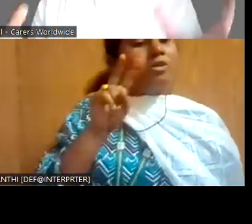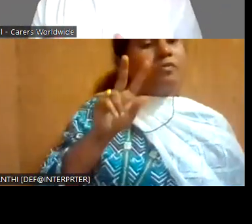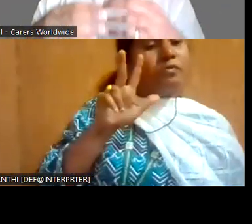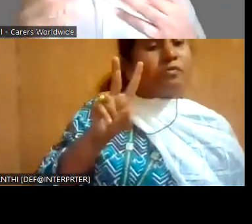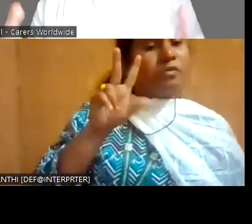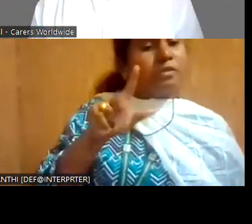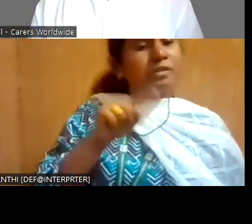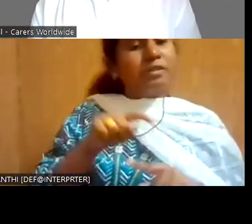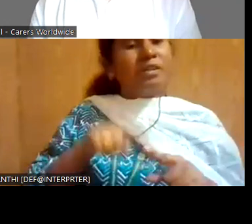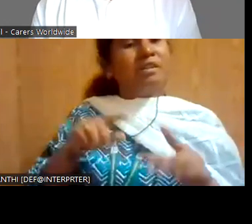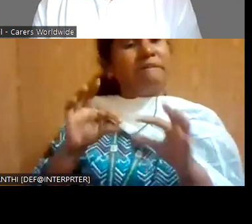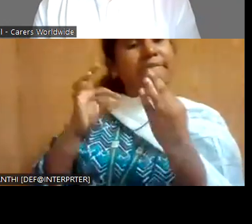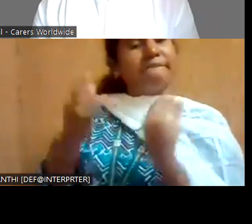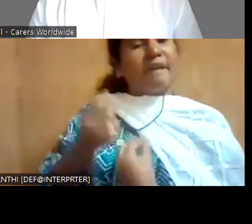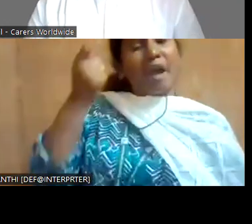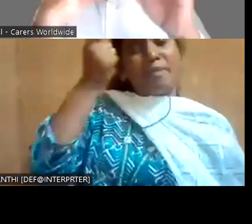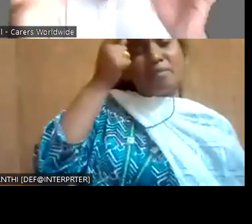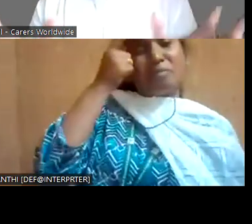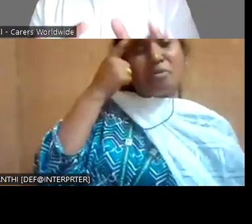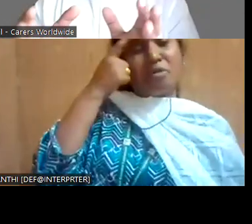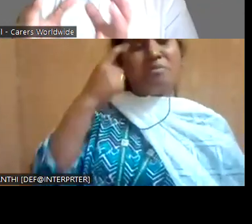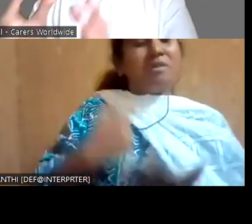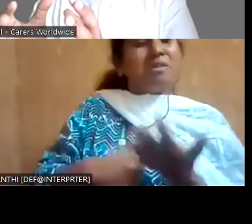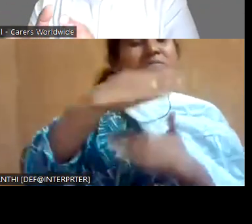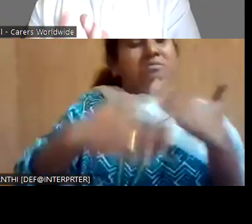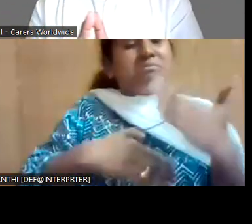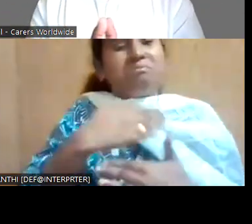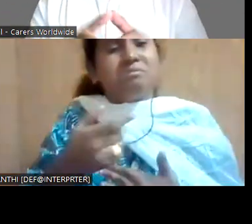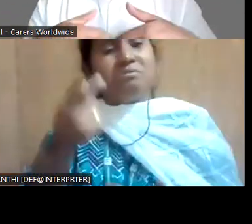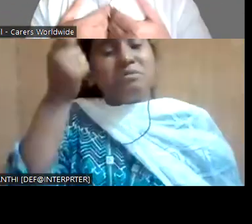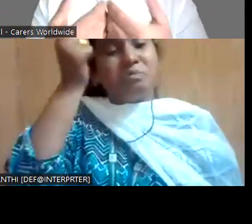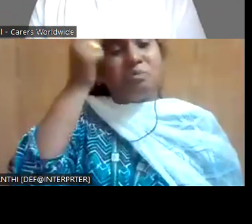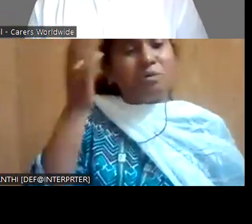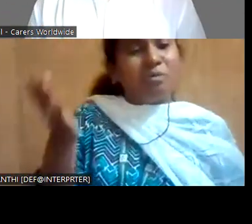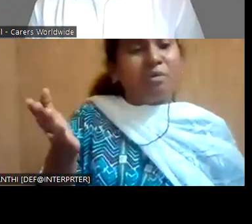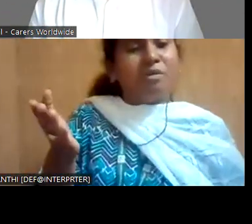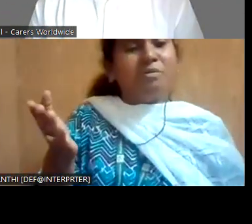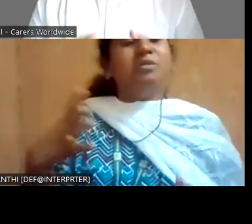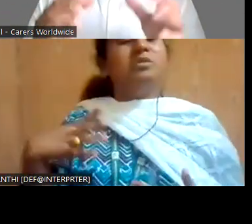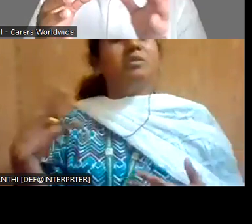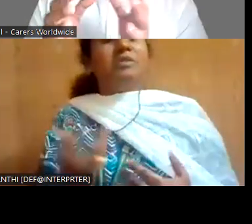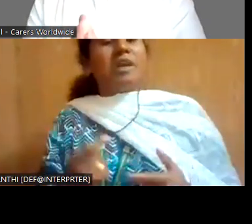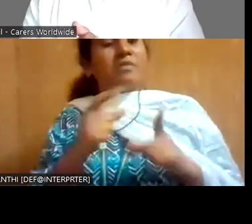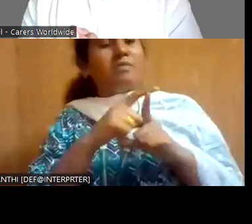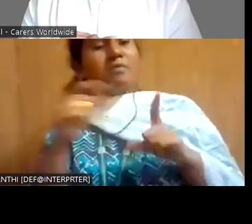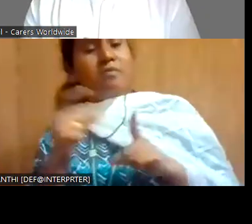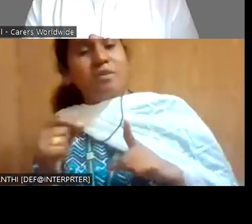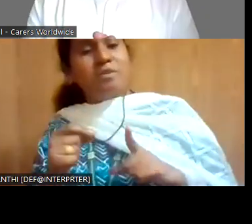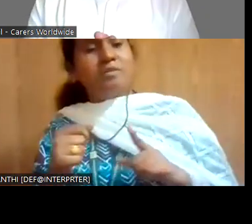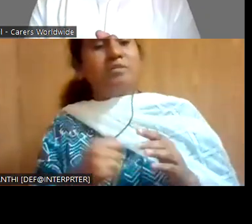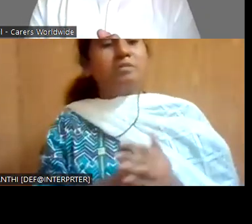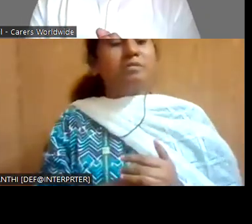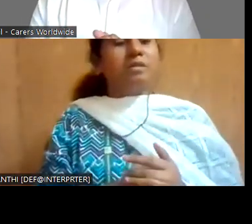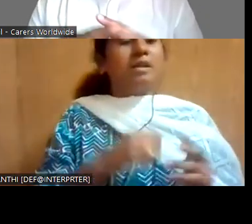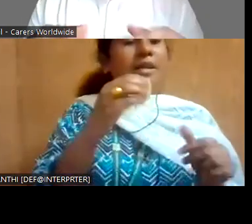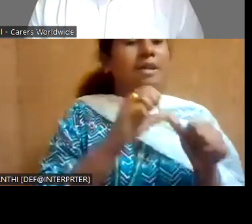having family issues and relationship issues. So we organized the specific health camps depending on their need, working closely